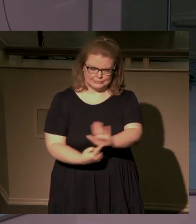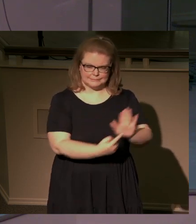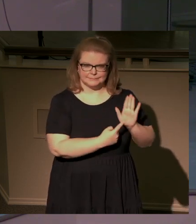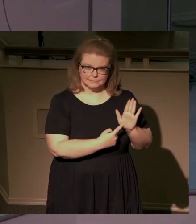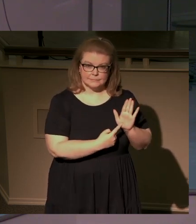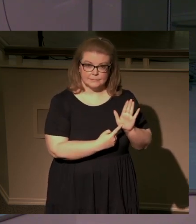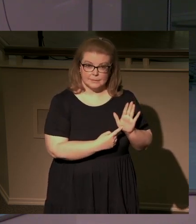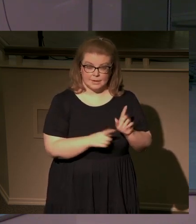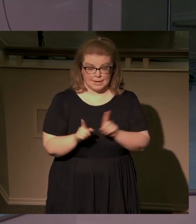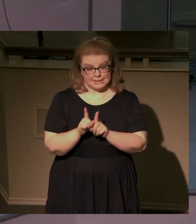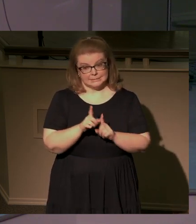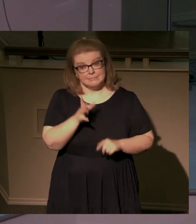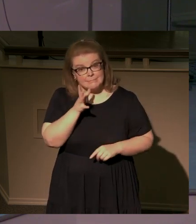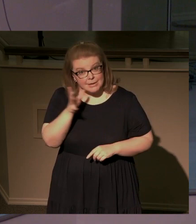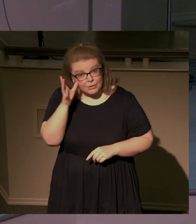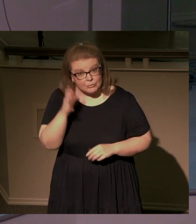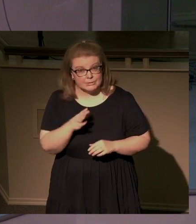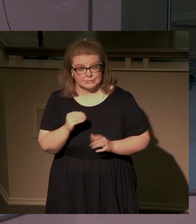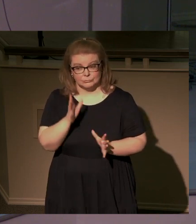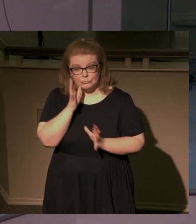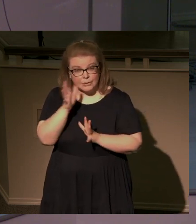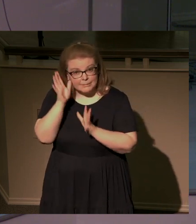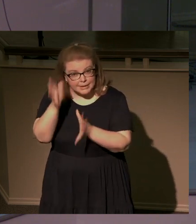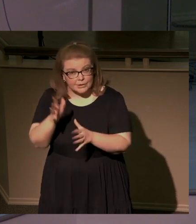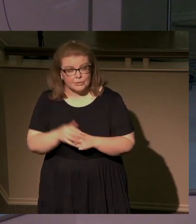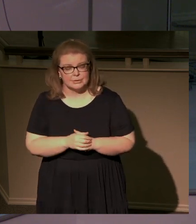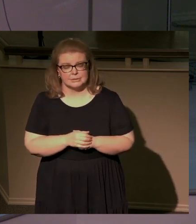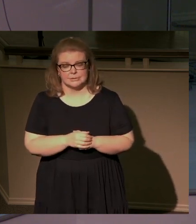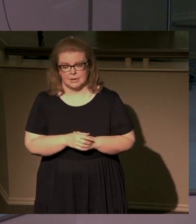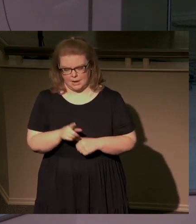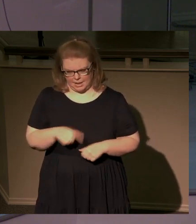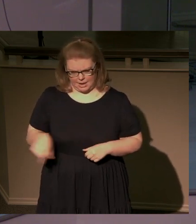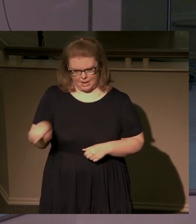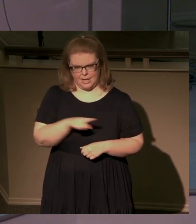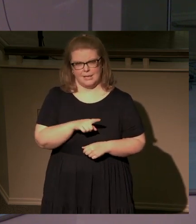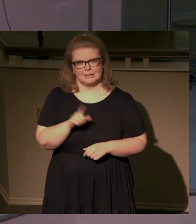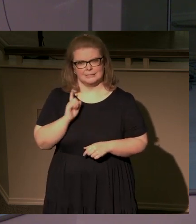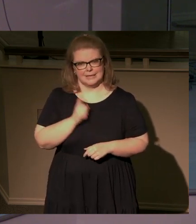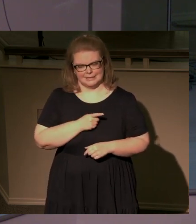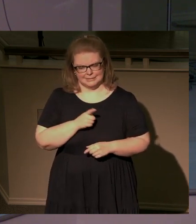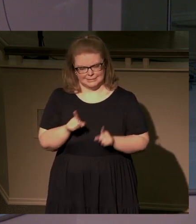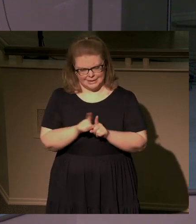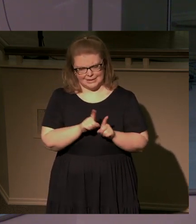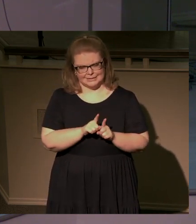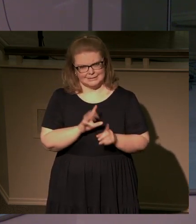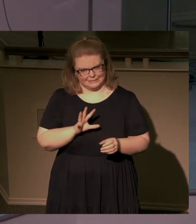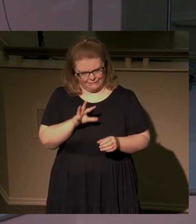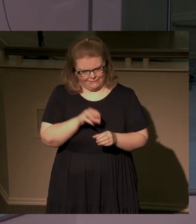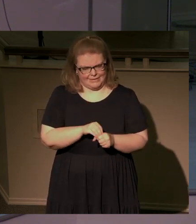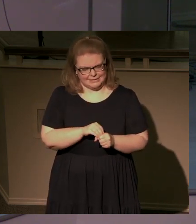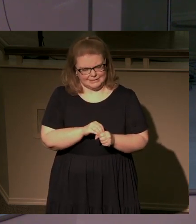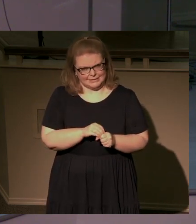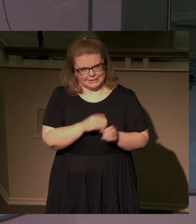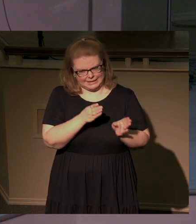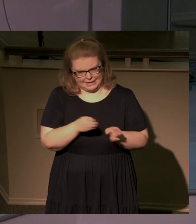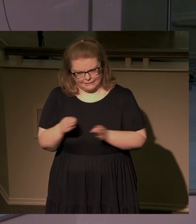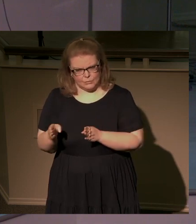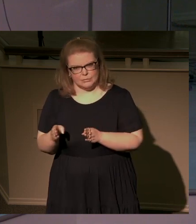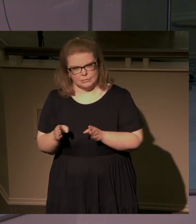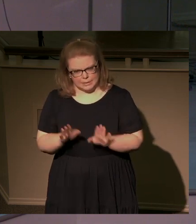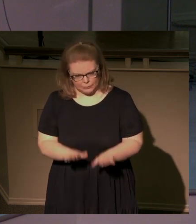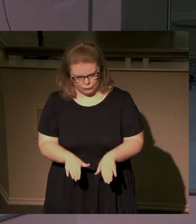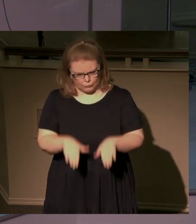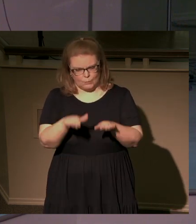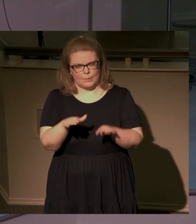as parents, and us as grandparents, and us as interested individuals in the lives of kids and growing